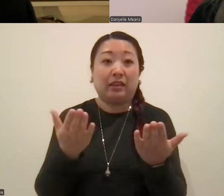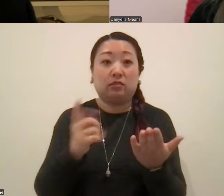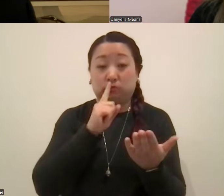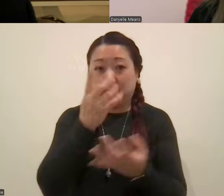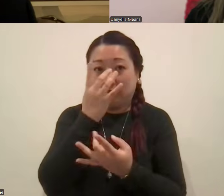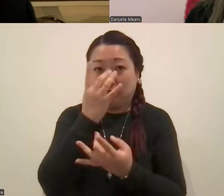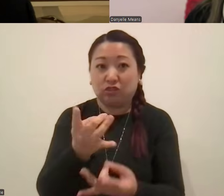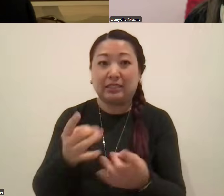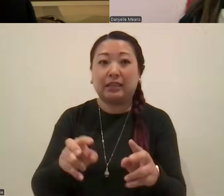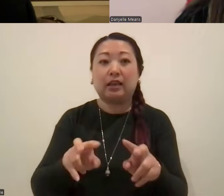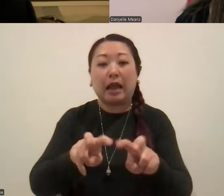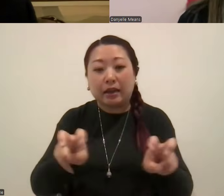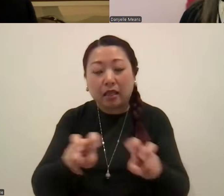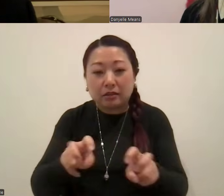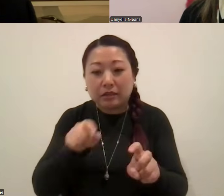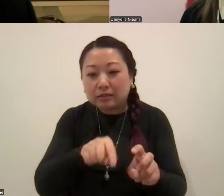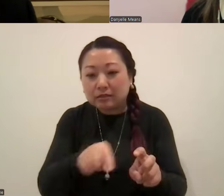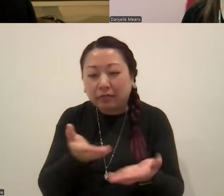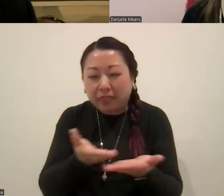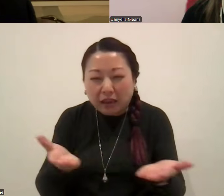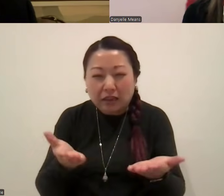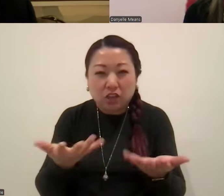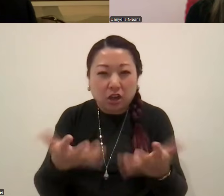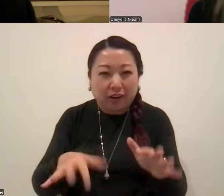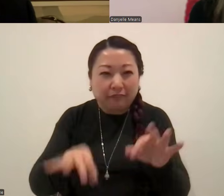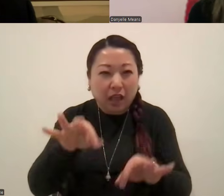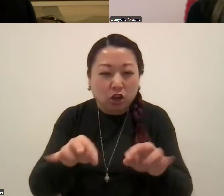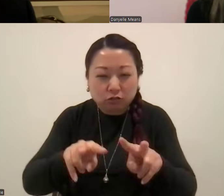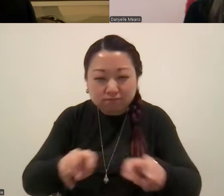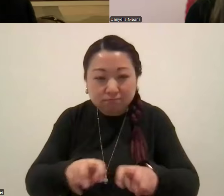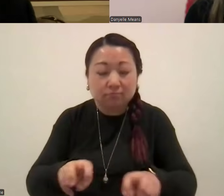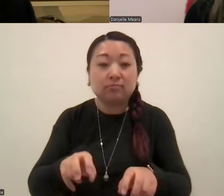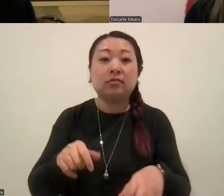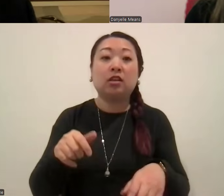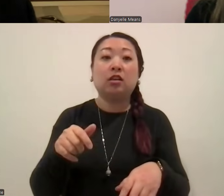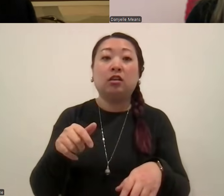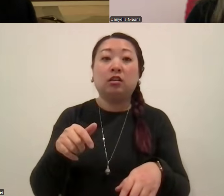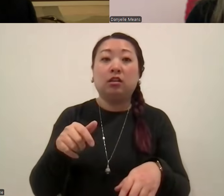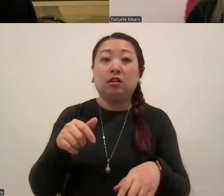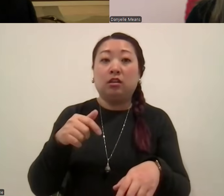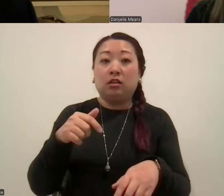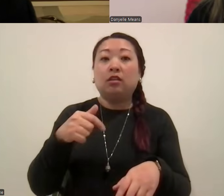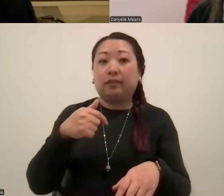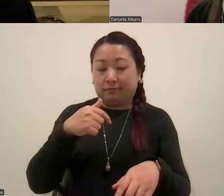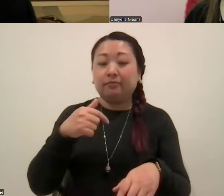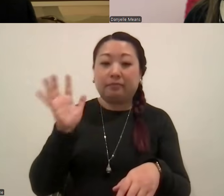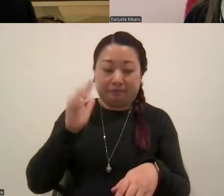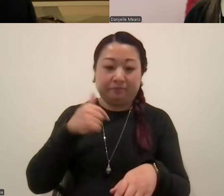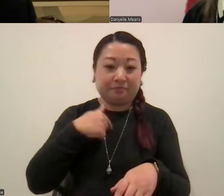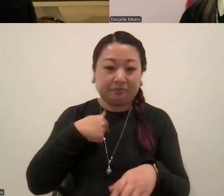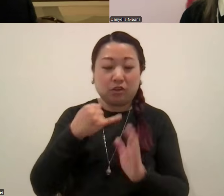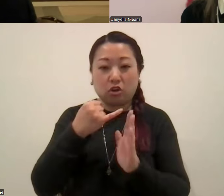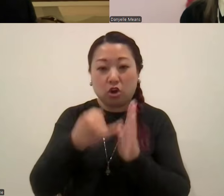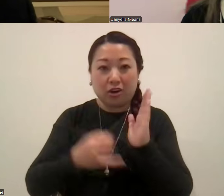been found. And I was in an art history class, and we were talking